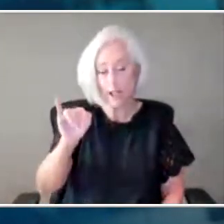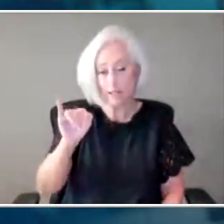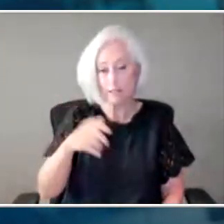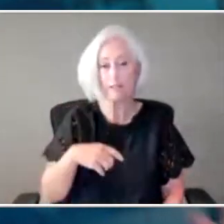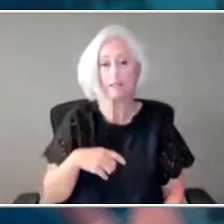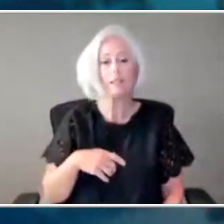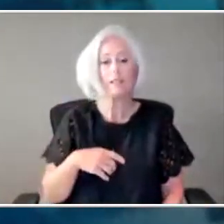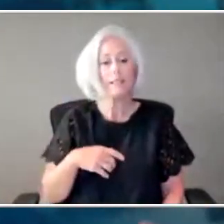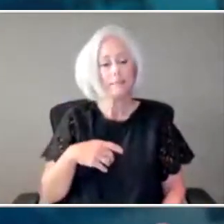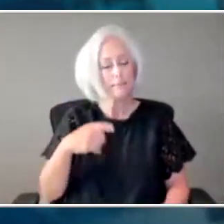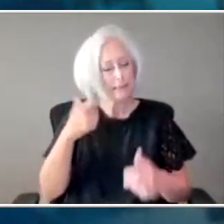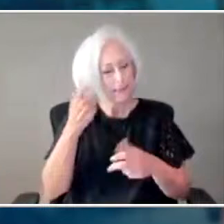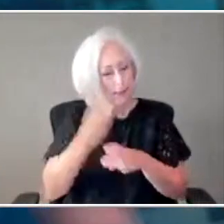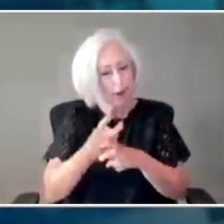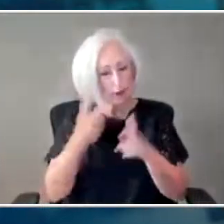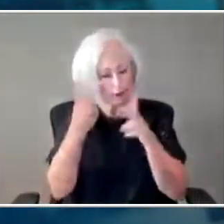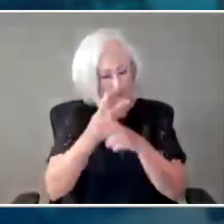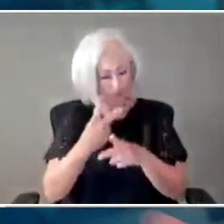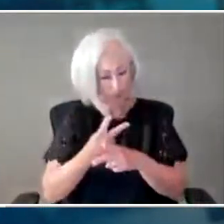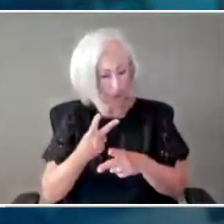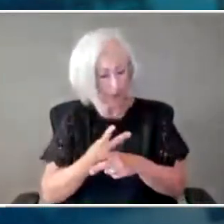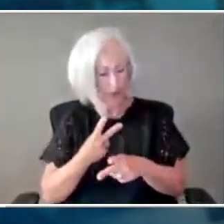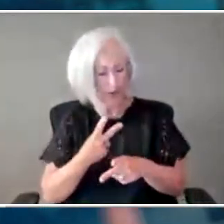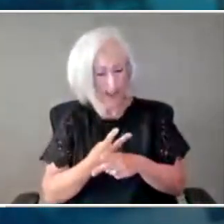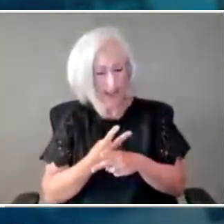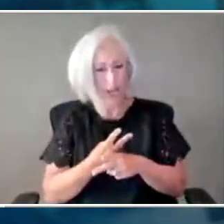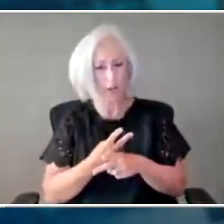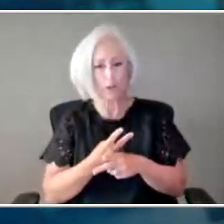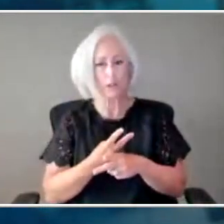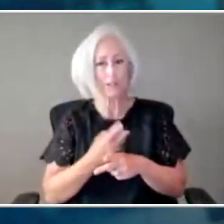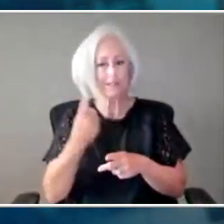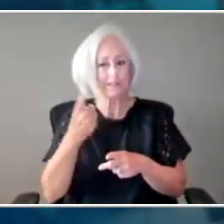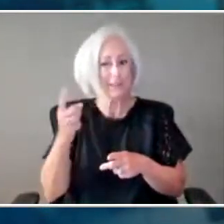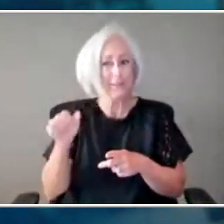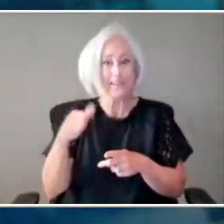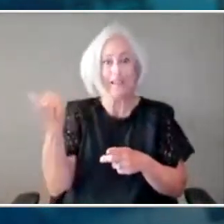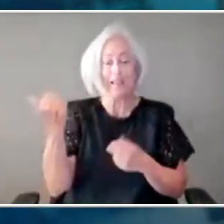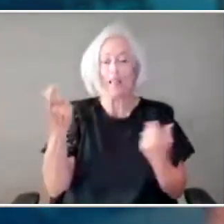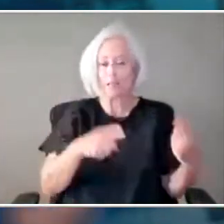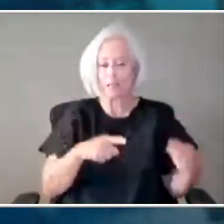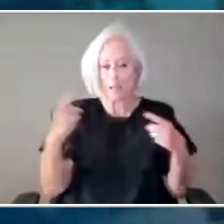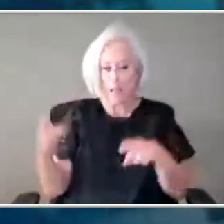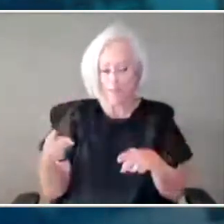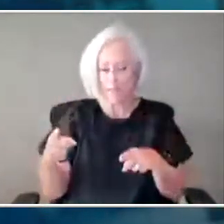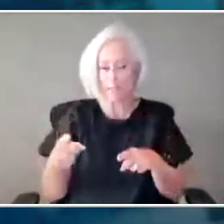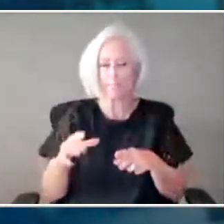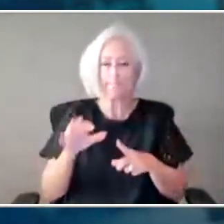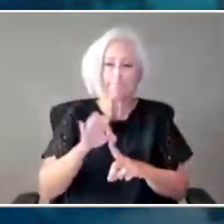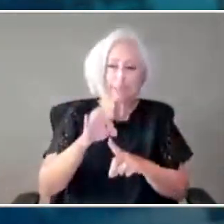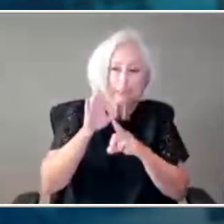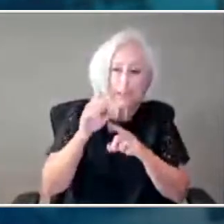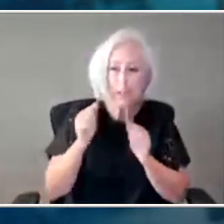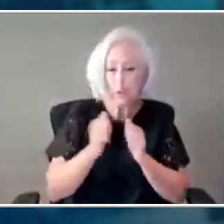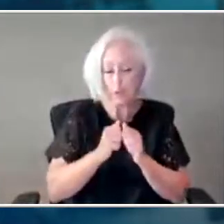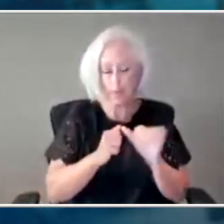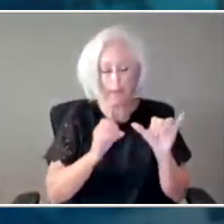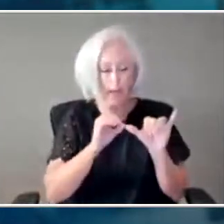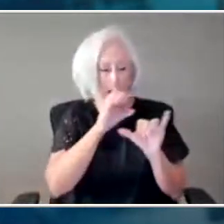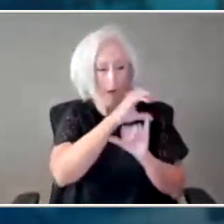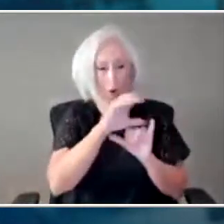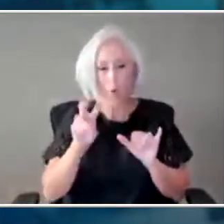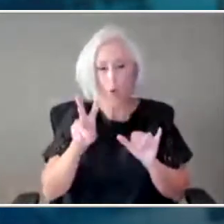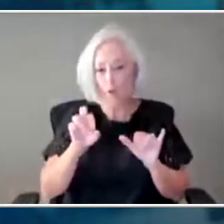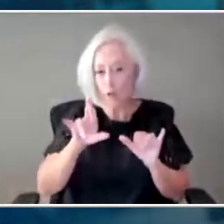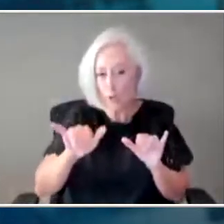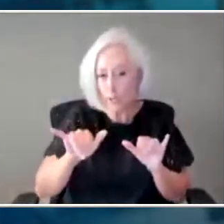this limited subset of people who do have something else going on, especially something going on with the ovaries or something that turns out to be an ovarian cancer. So I'd say it's